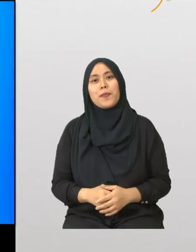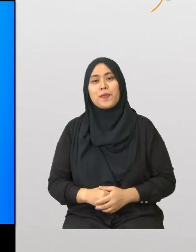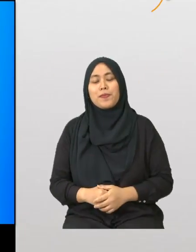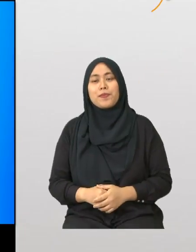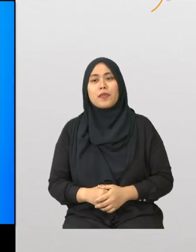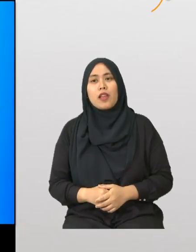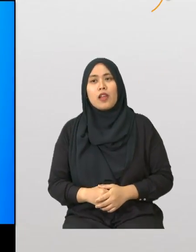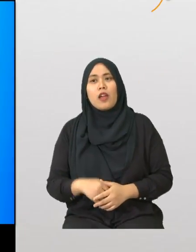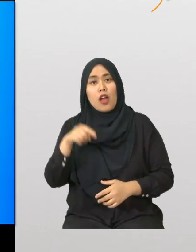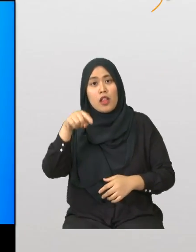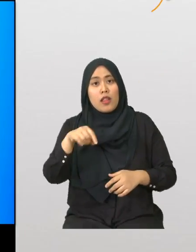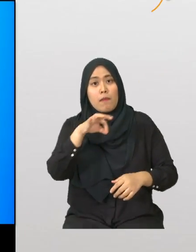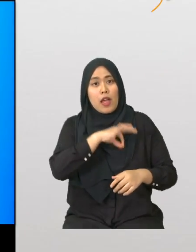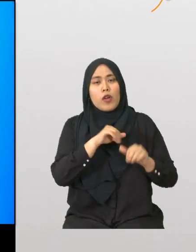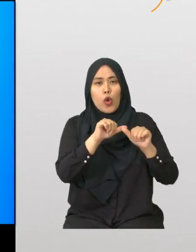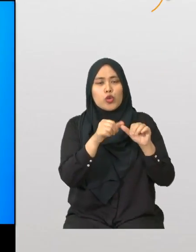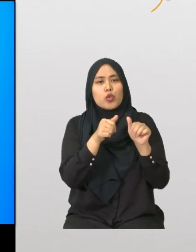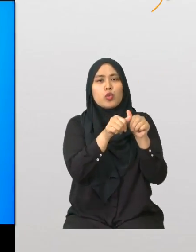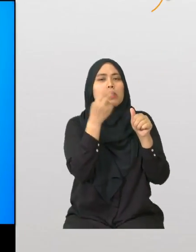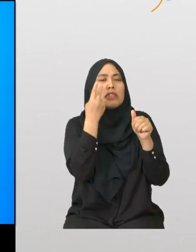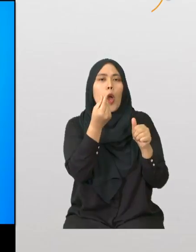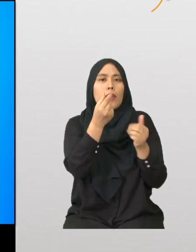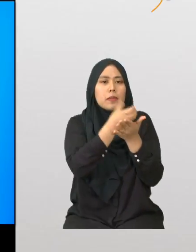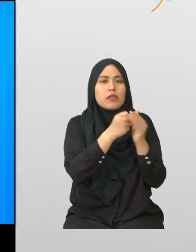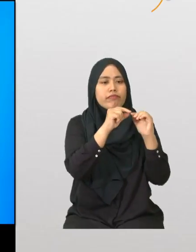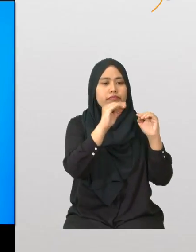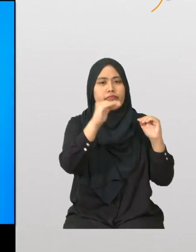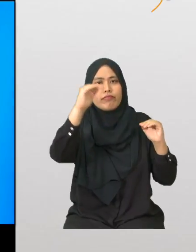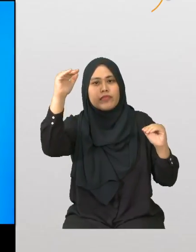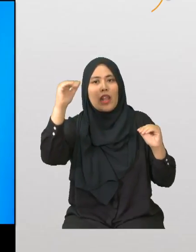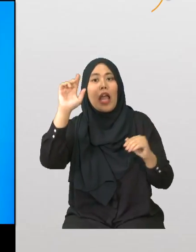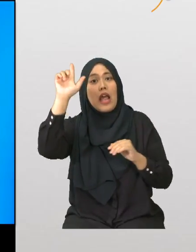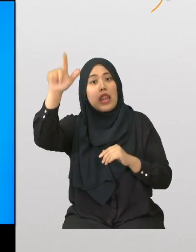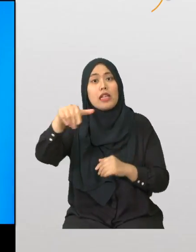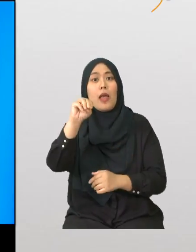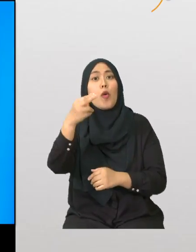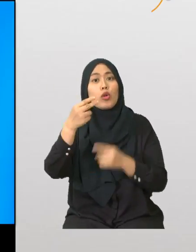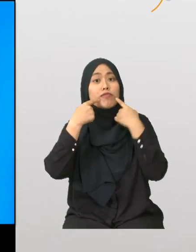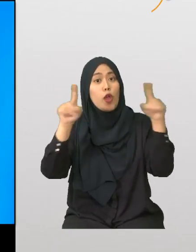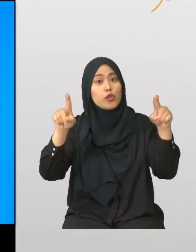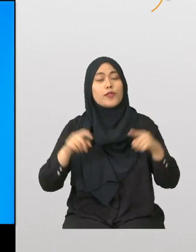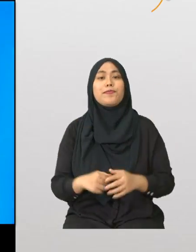The benefits will continue to be tiered according to income, and MOH will announce the details later on.